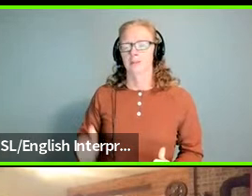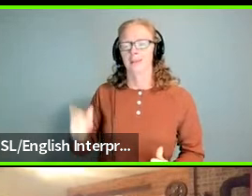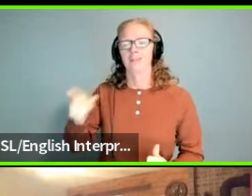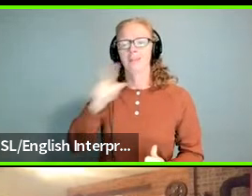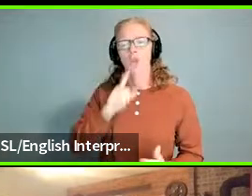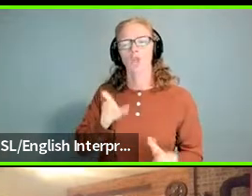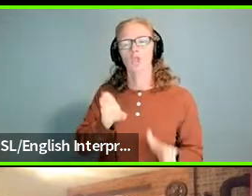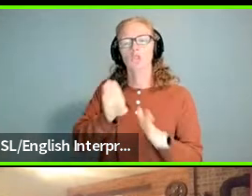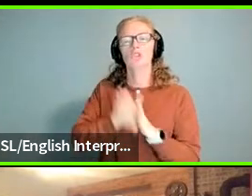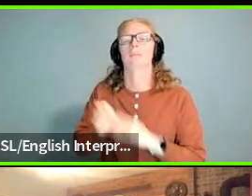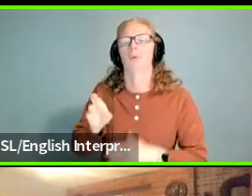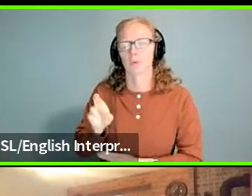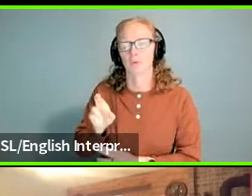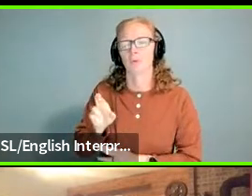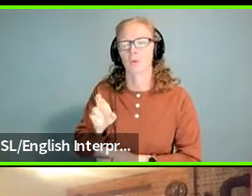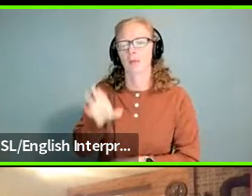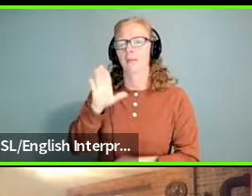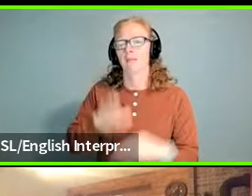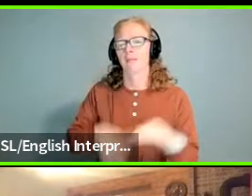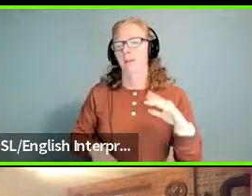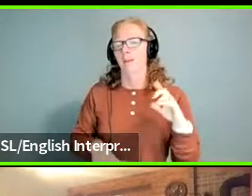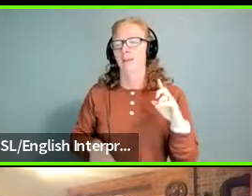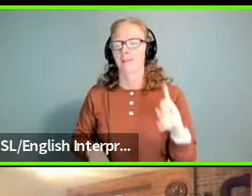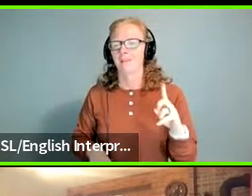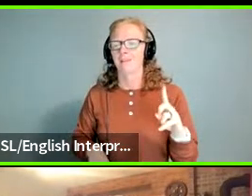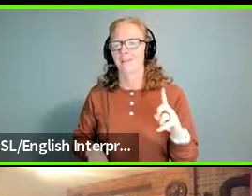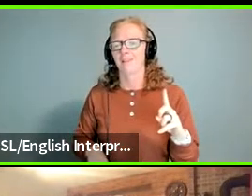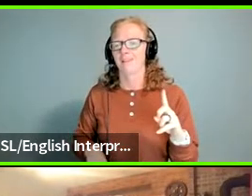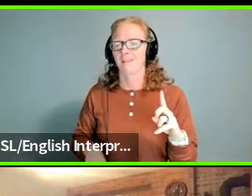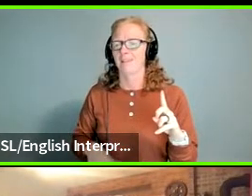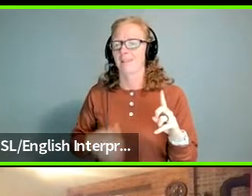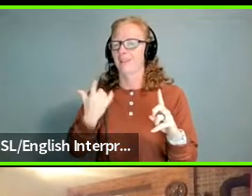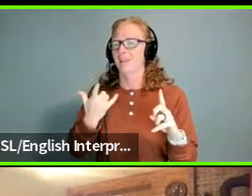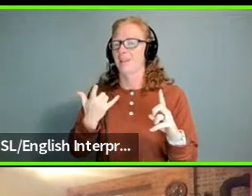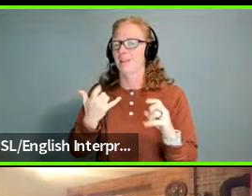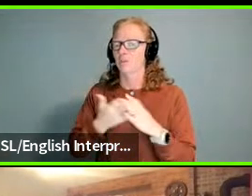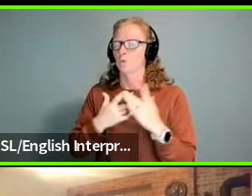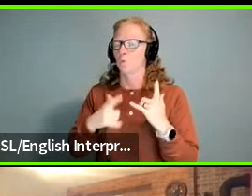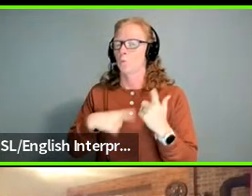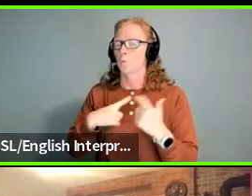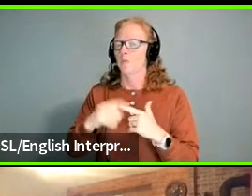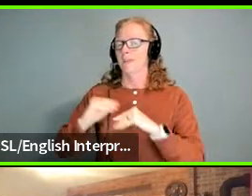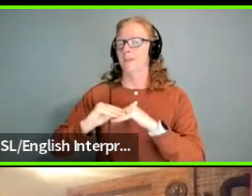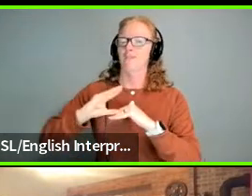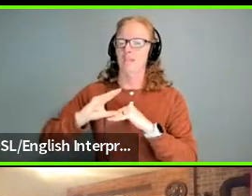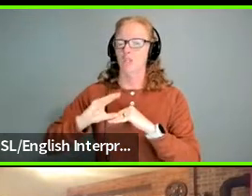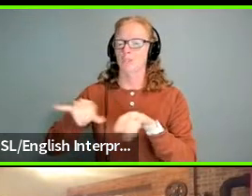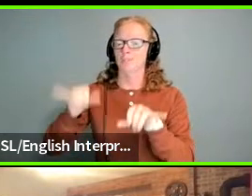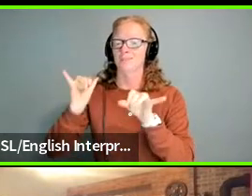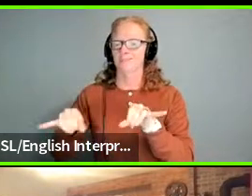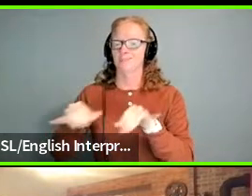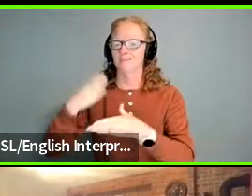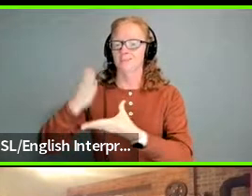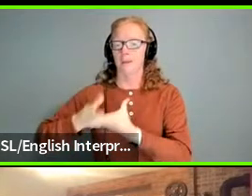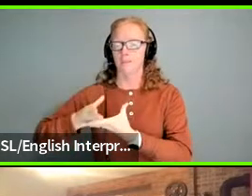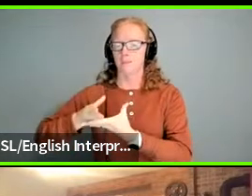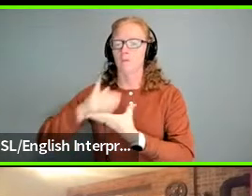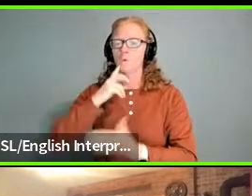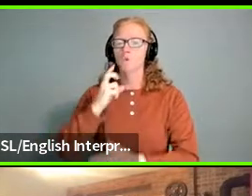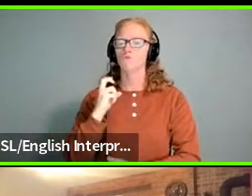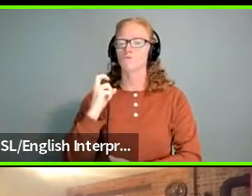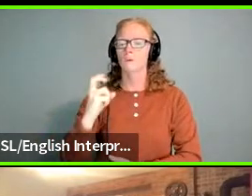significantly cheaper than where inflation took them to in the transportation